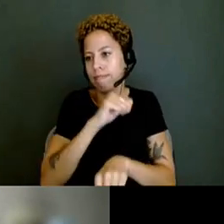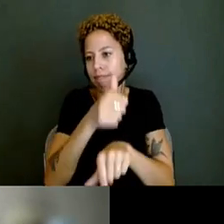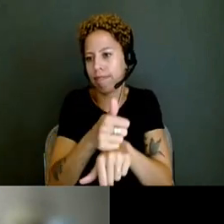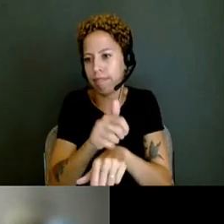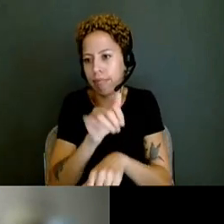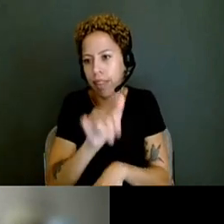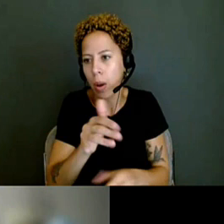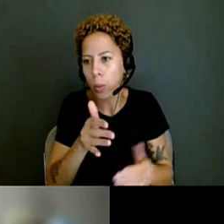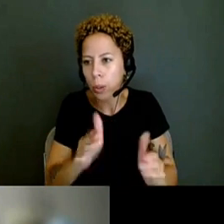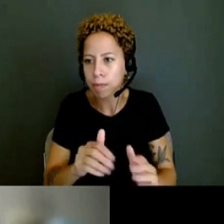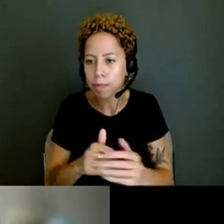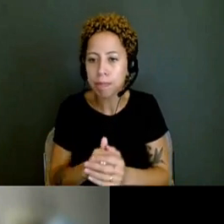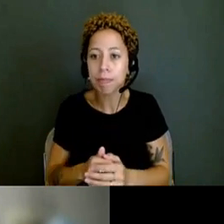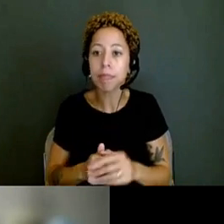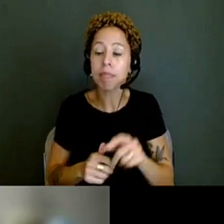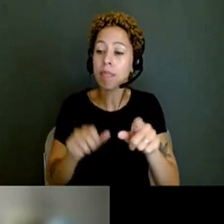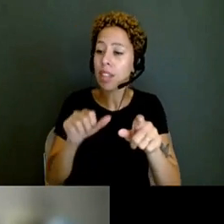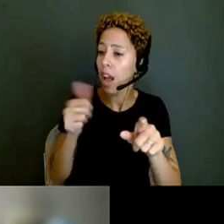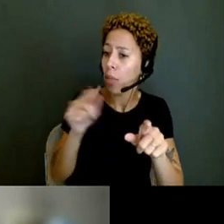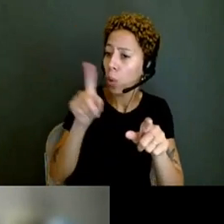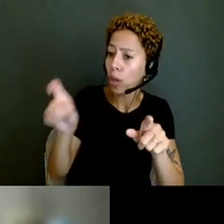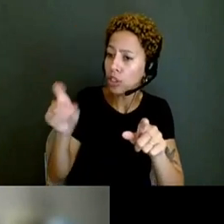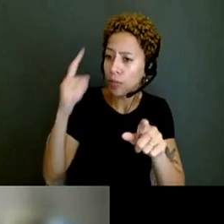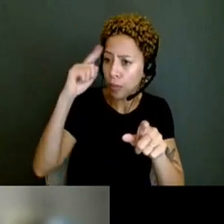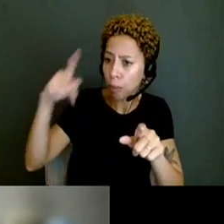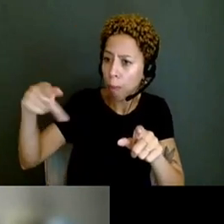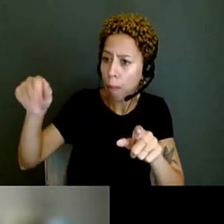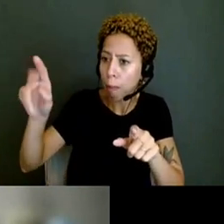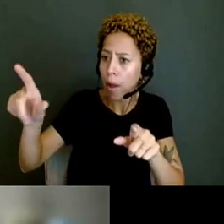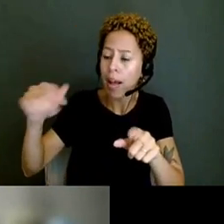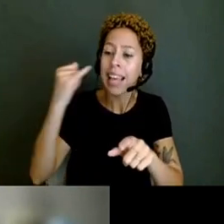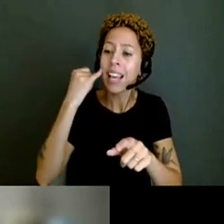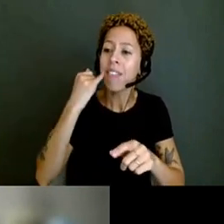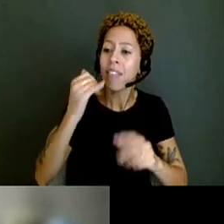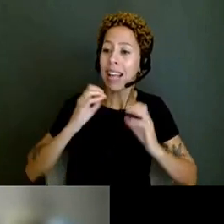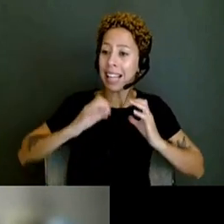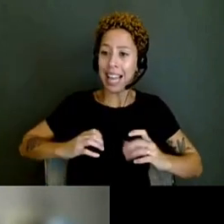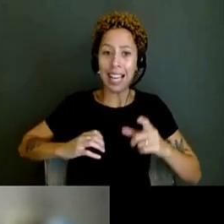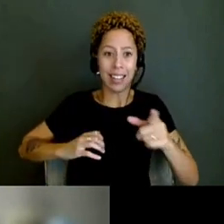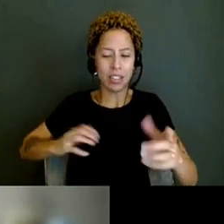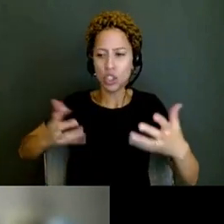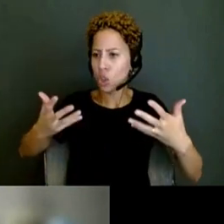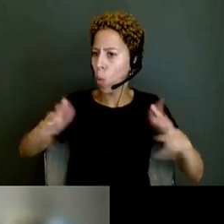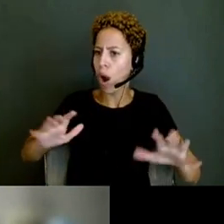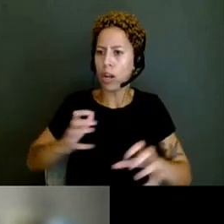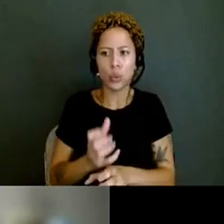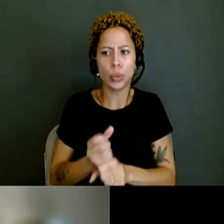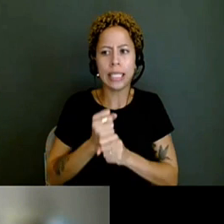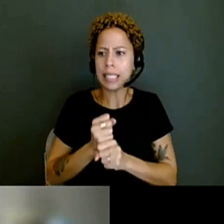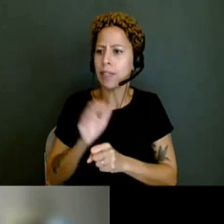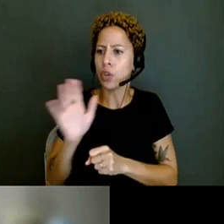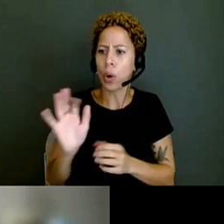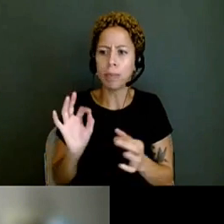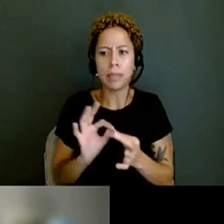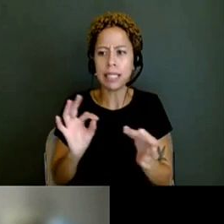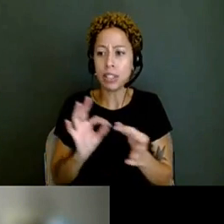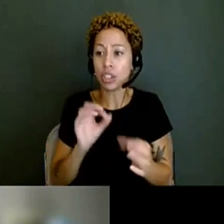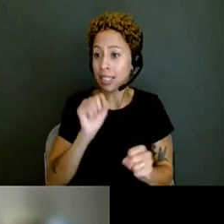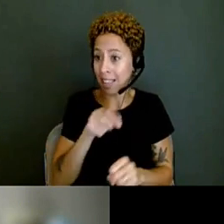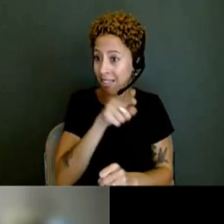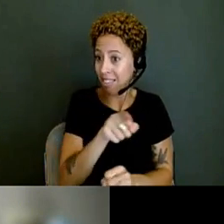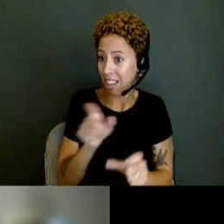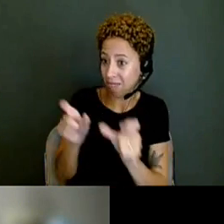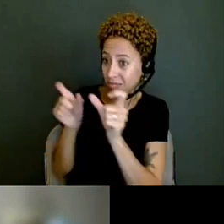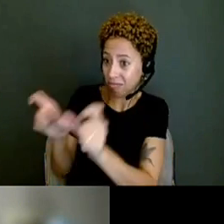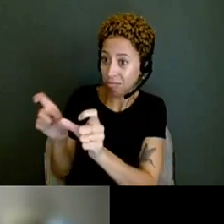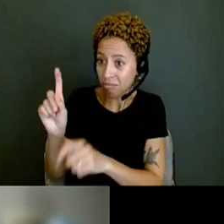another question, Paul, if the client doesn't want to receive those messages anymore, can they unsubscribe or stop the messages? Yes, it can